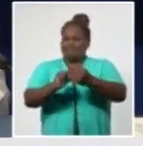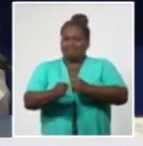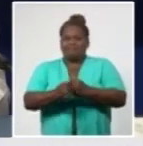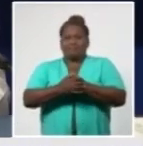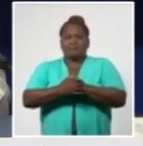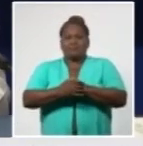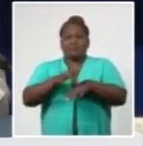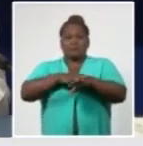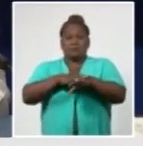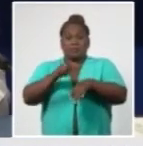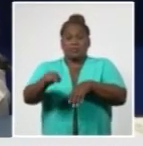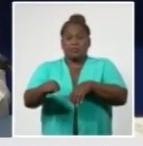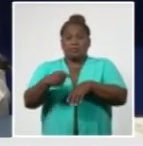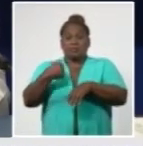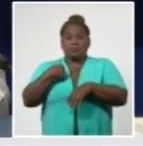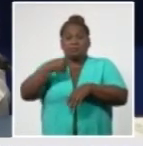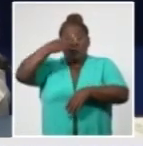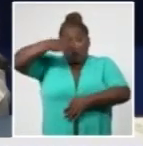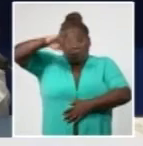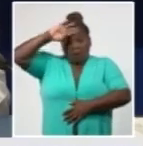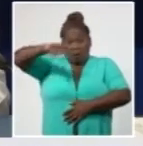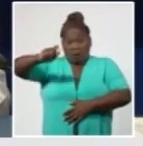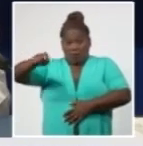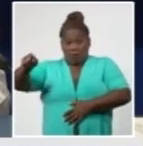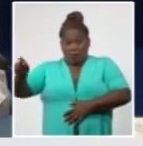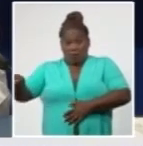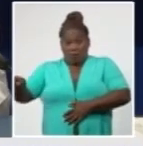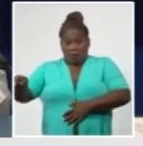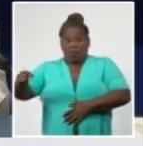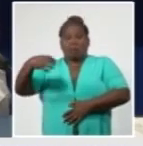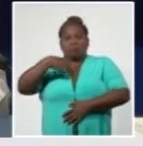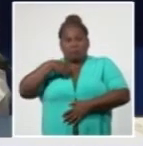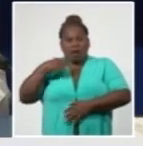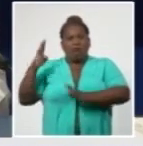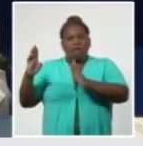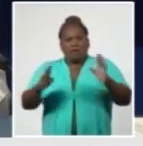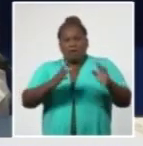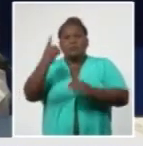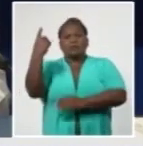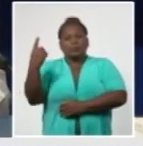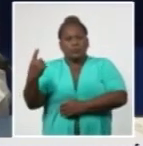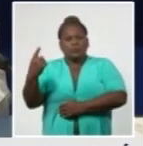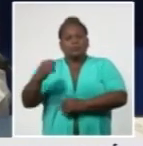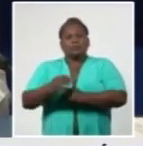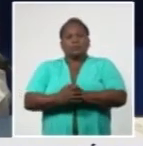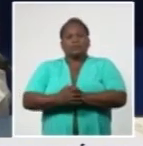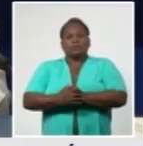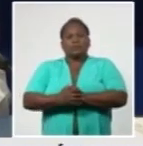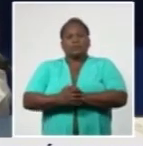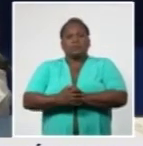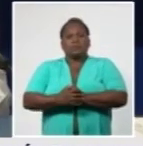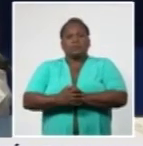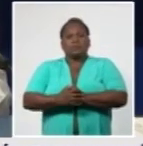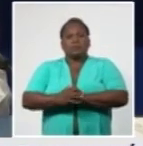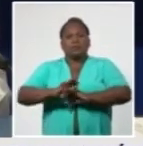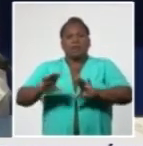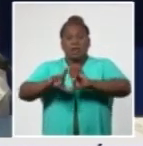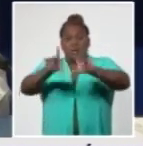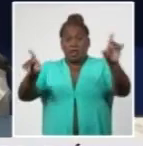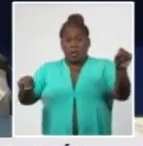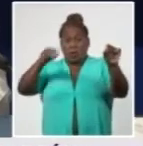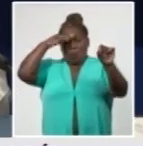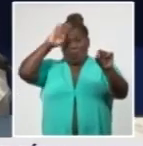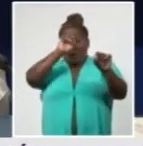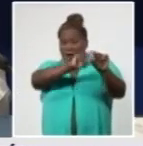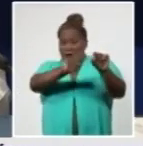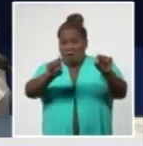Cubans, although we already are on phase 1 practically all over the country, and perhaps in some moment the country